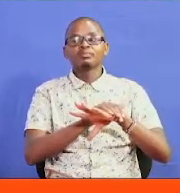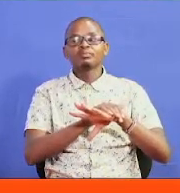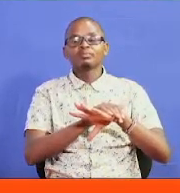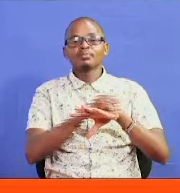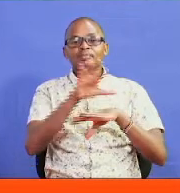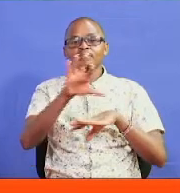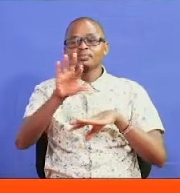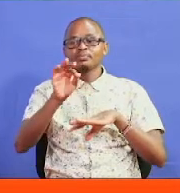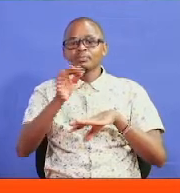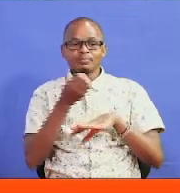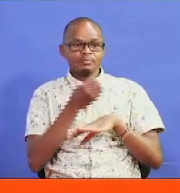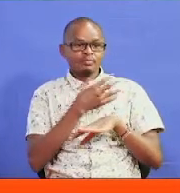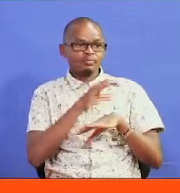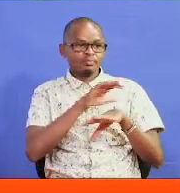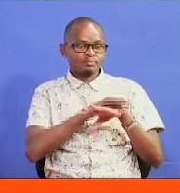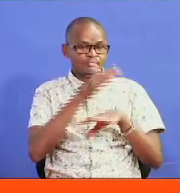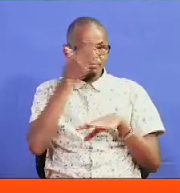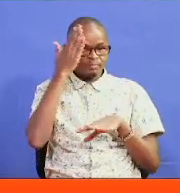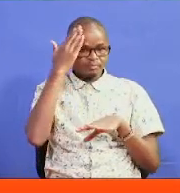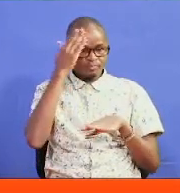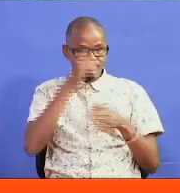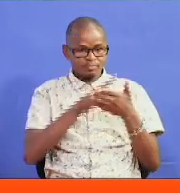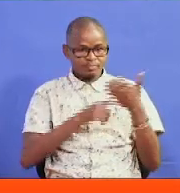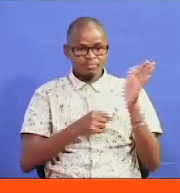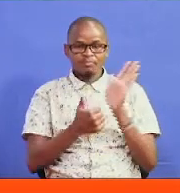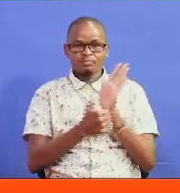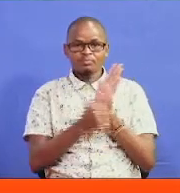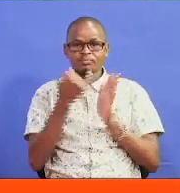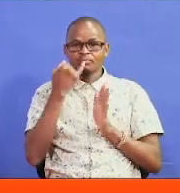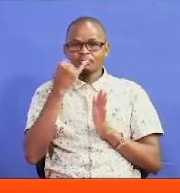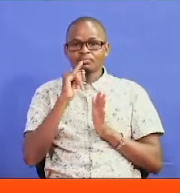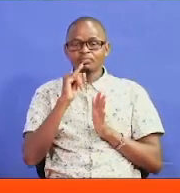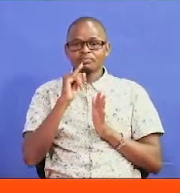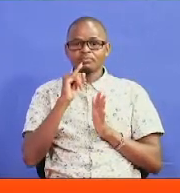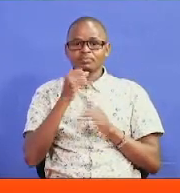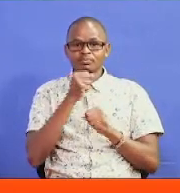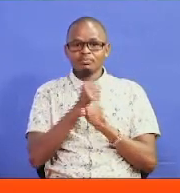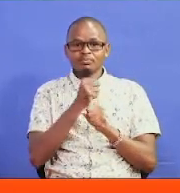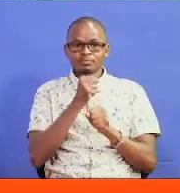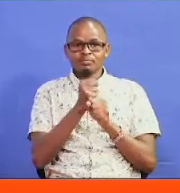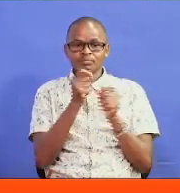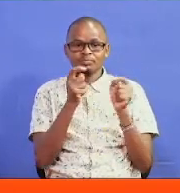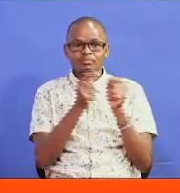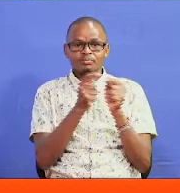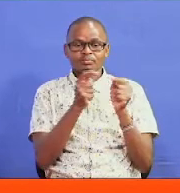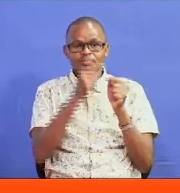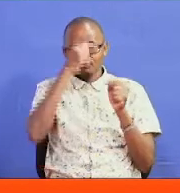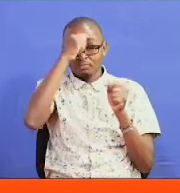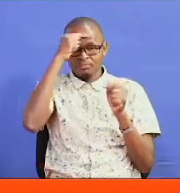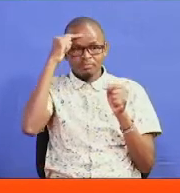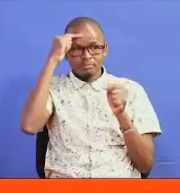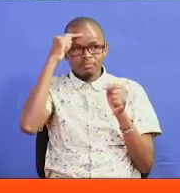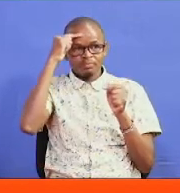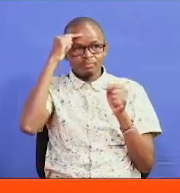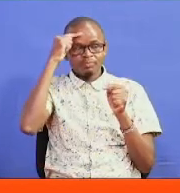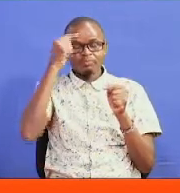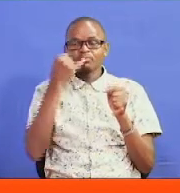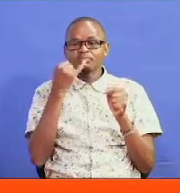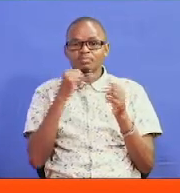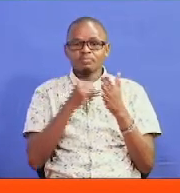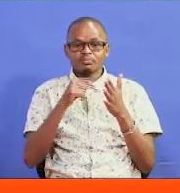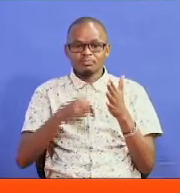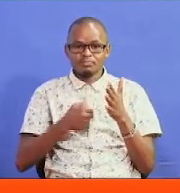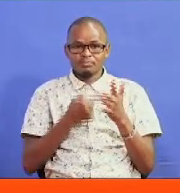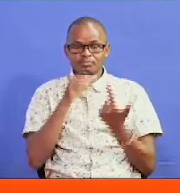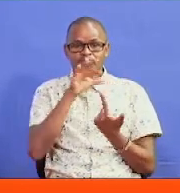actually take your complaints, get to know what the problem is, get to do the tests. Because actually brucellosis itself